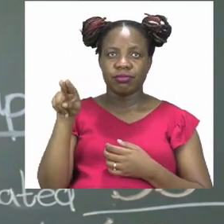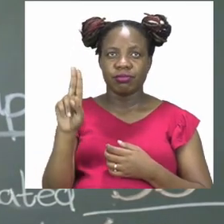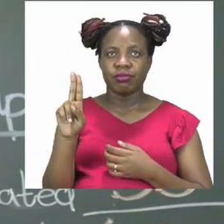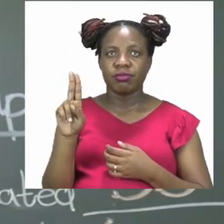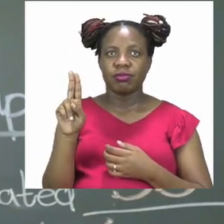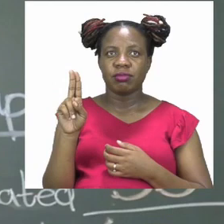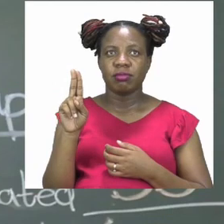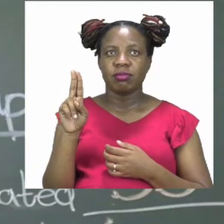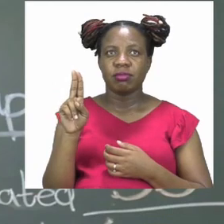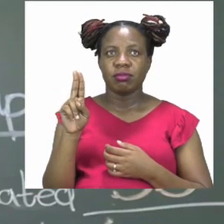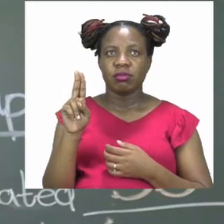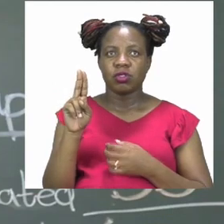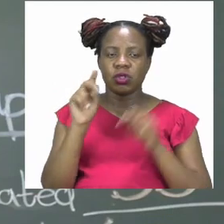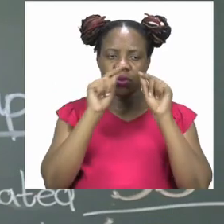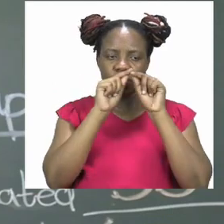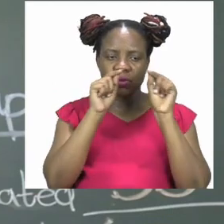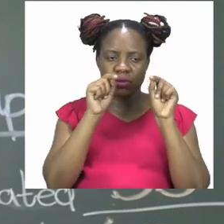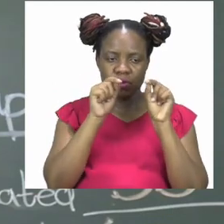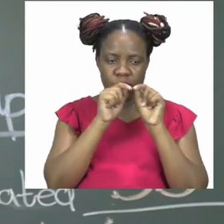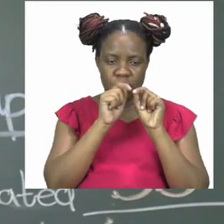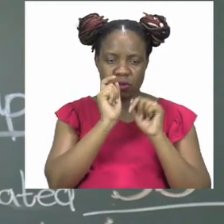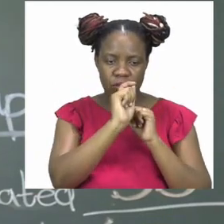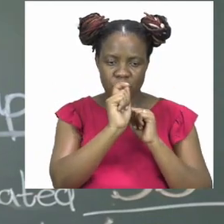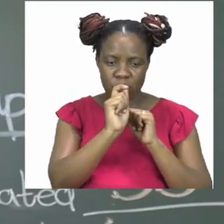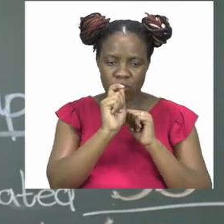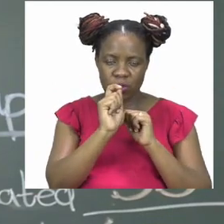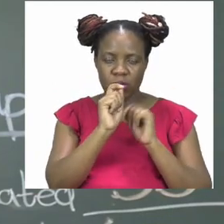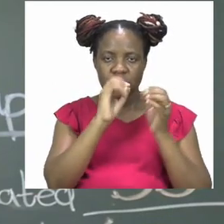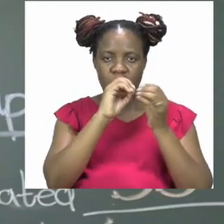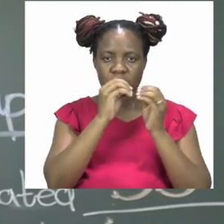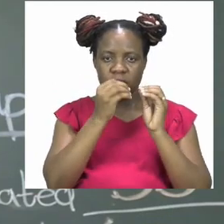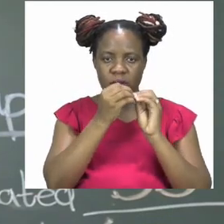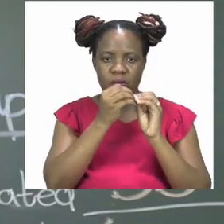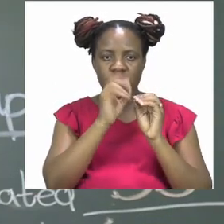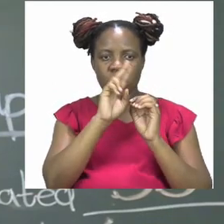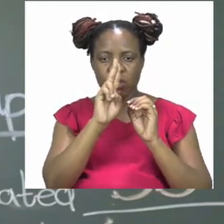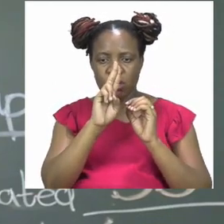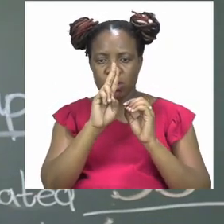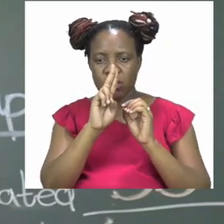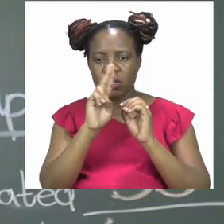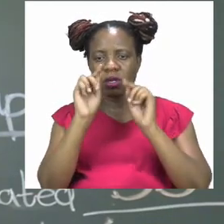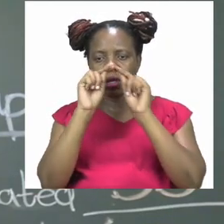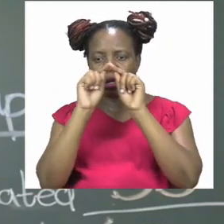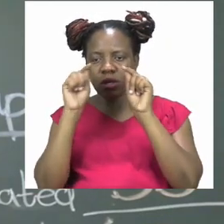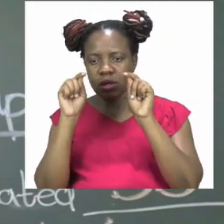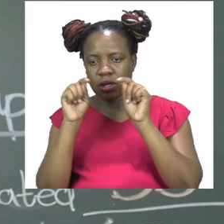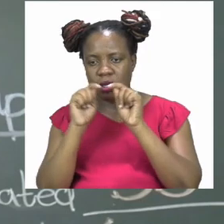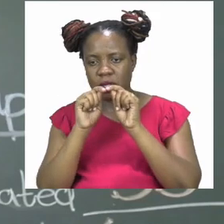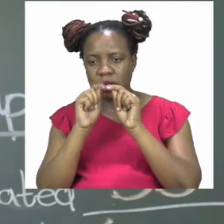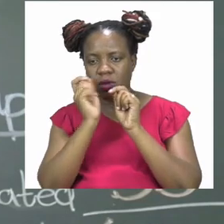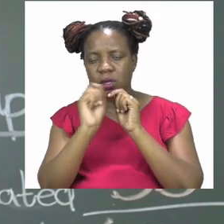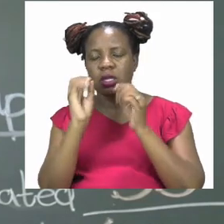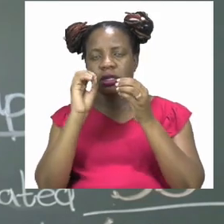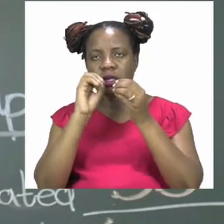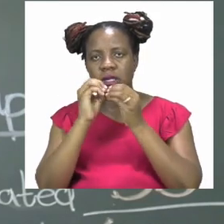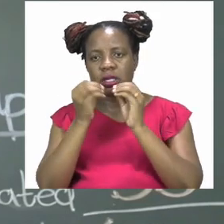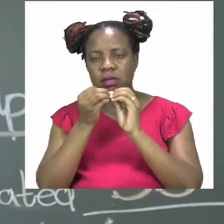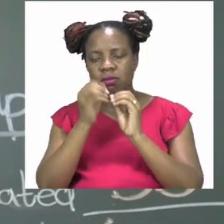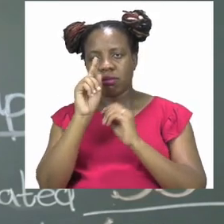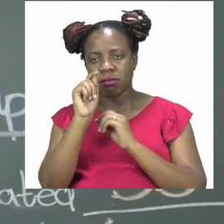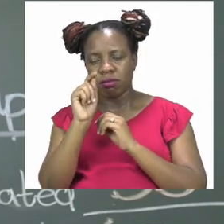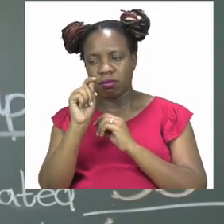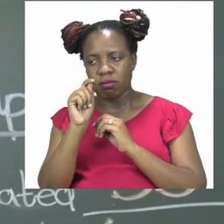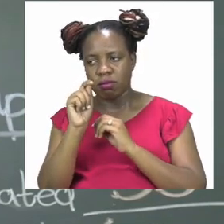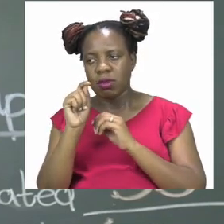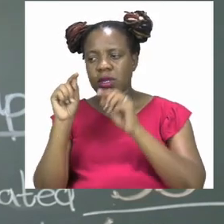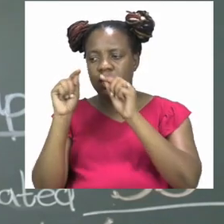in the smaller spaces provided, you have to write in the number of hundreds, tens and